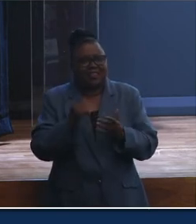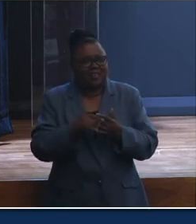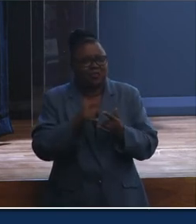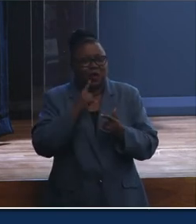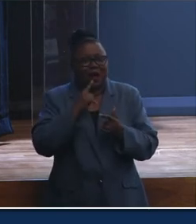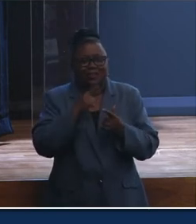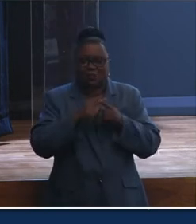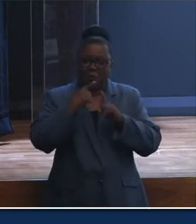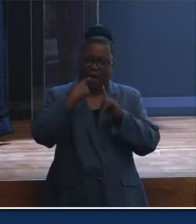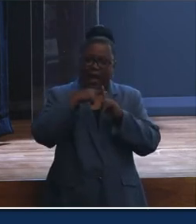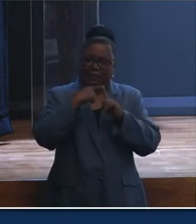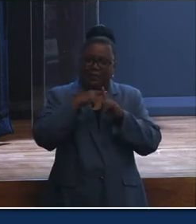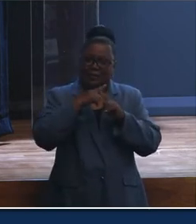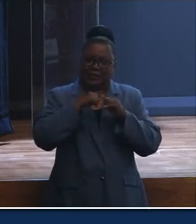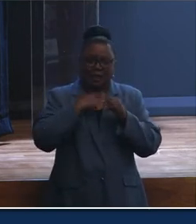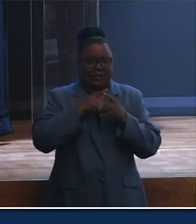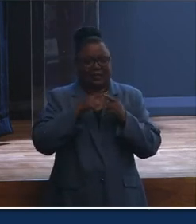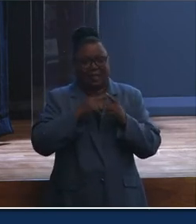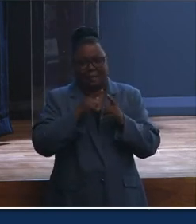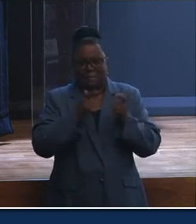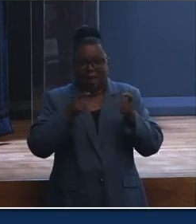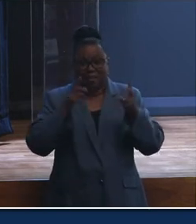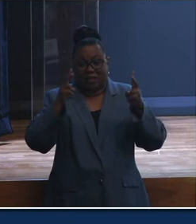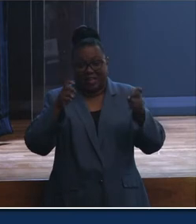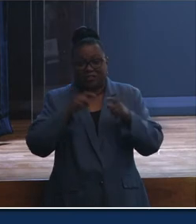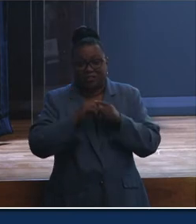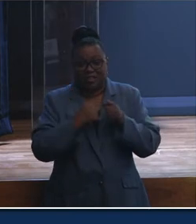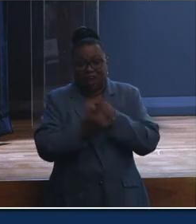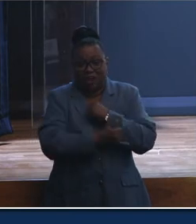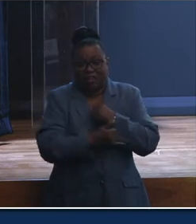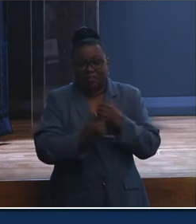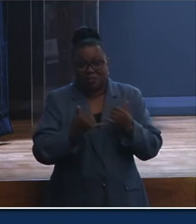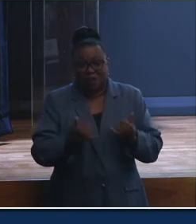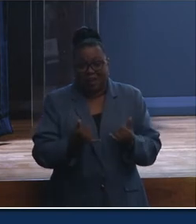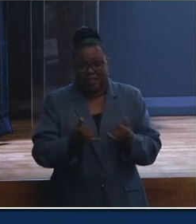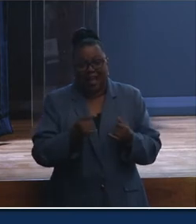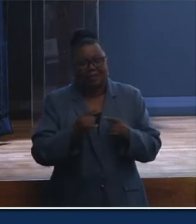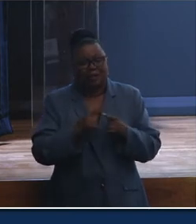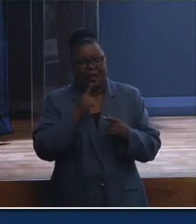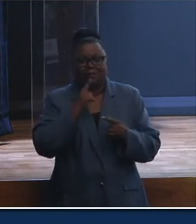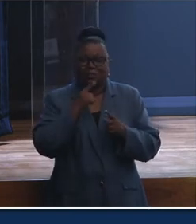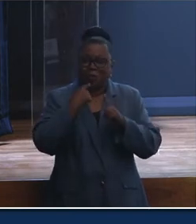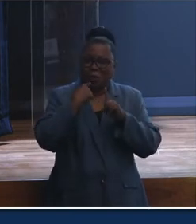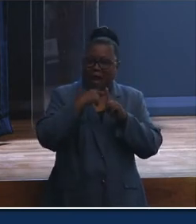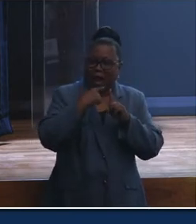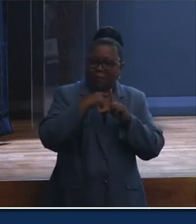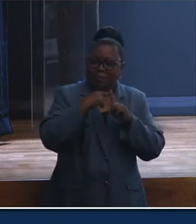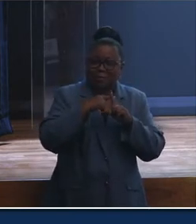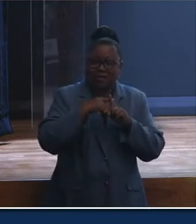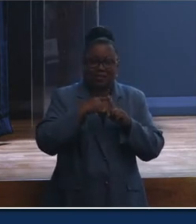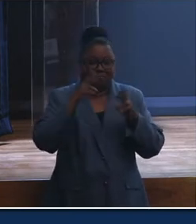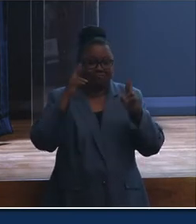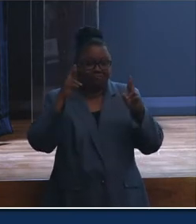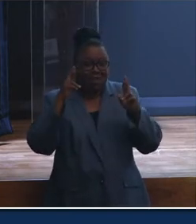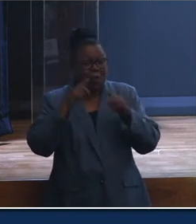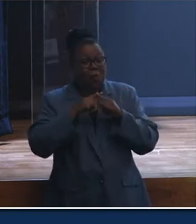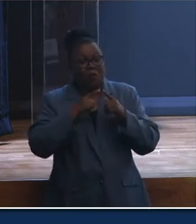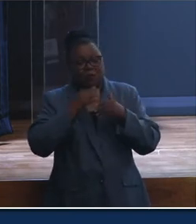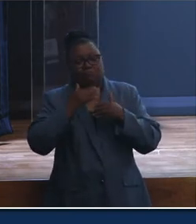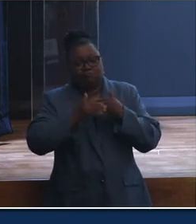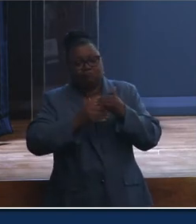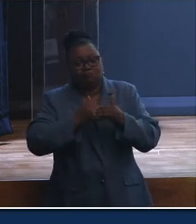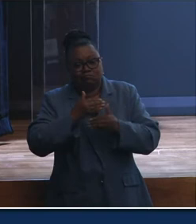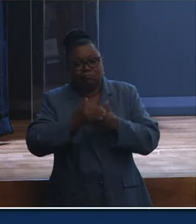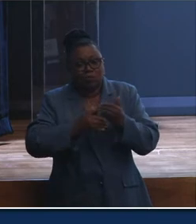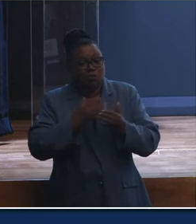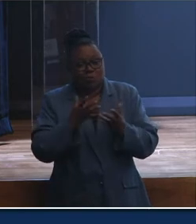so optimistic, in spite of obviously some major issues in our country right now. But I am so optimistic because, I mean, Muffet